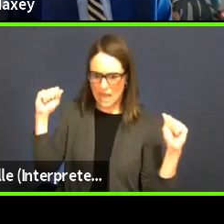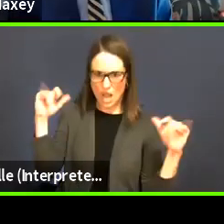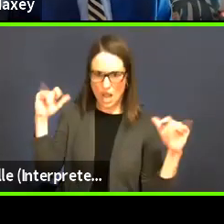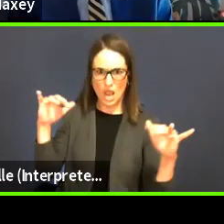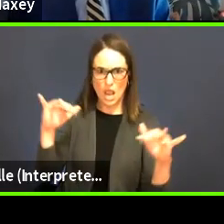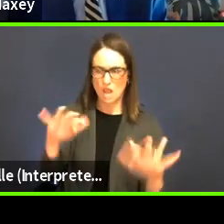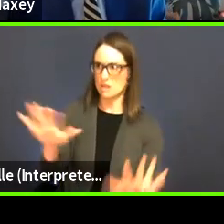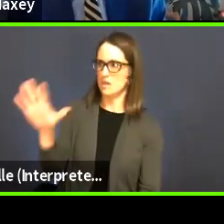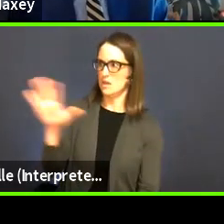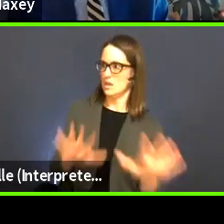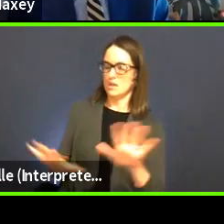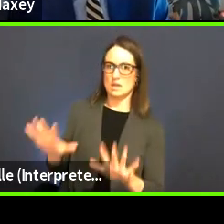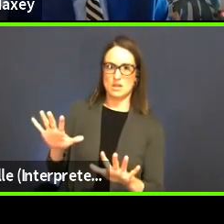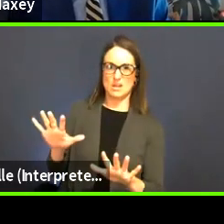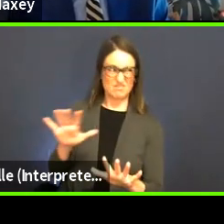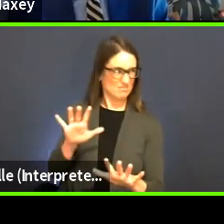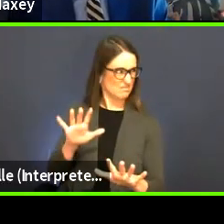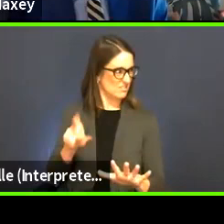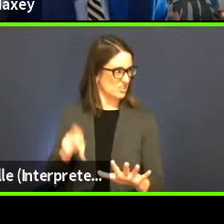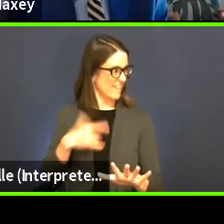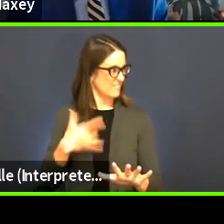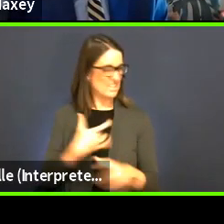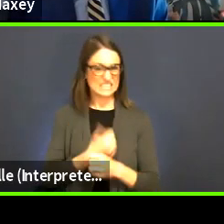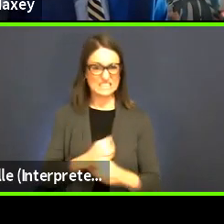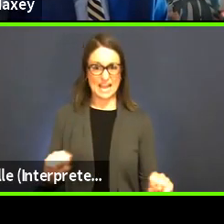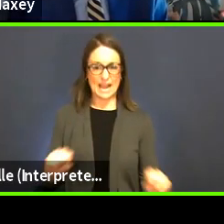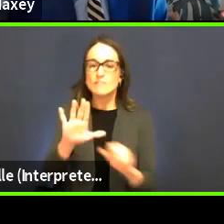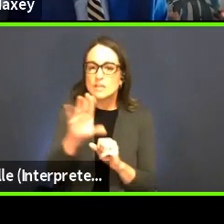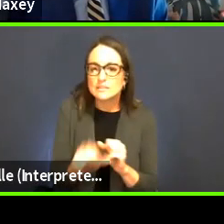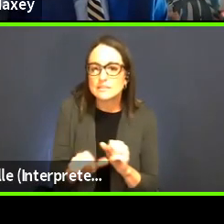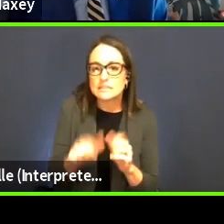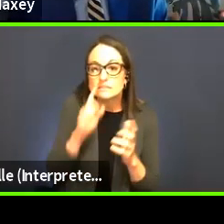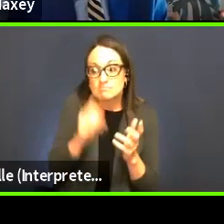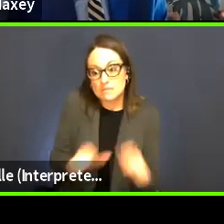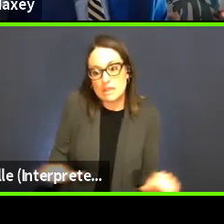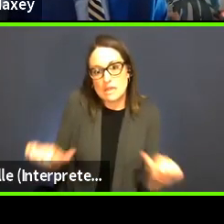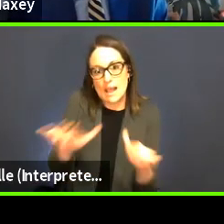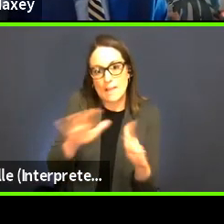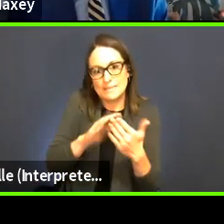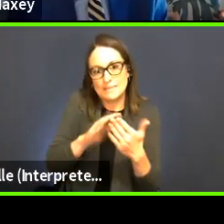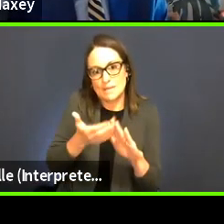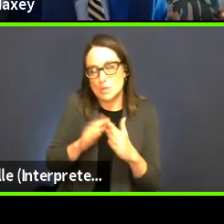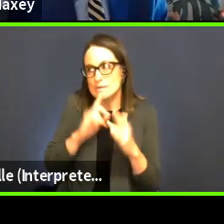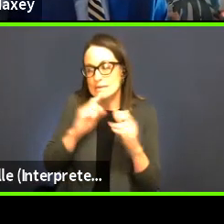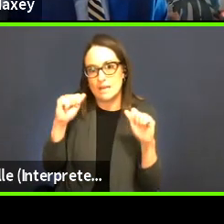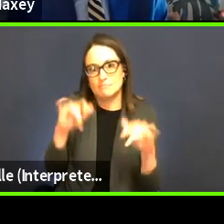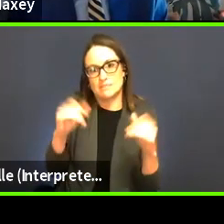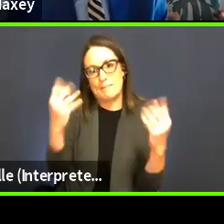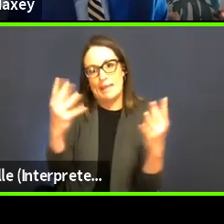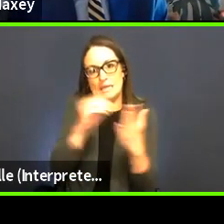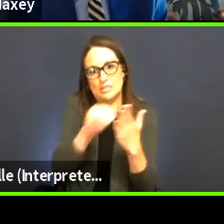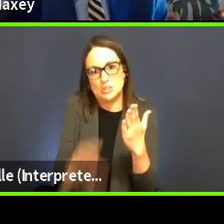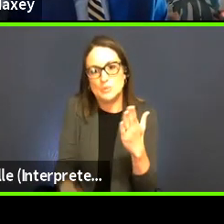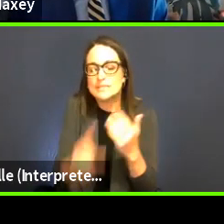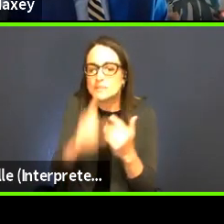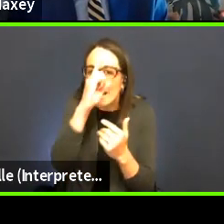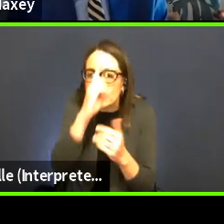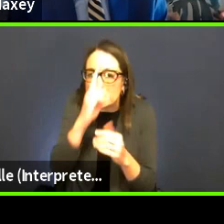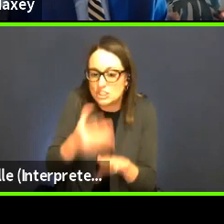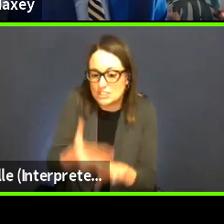I feel safe? Because the campus community is for students. So I think that advance notice could be a really